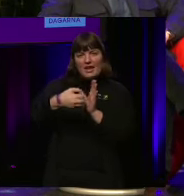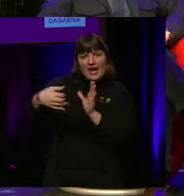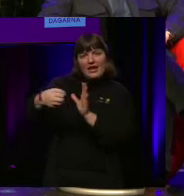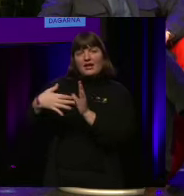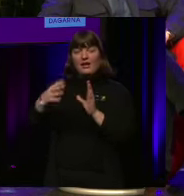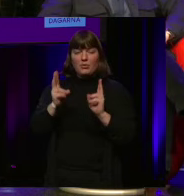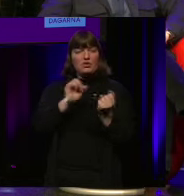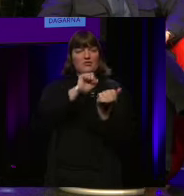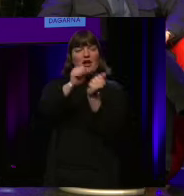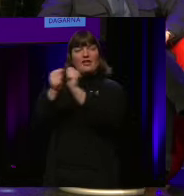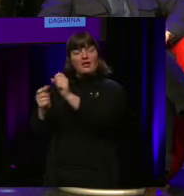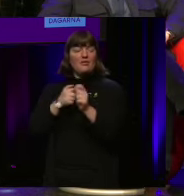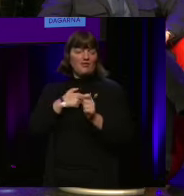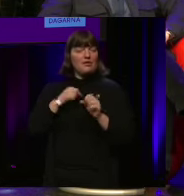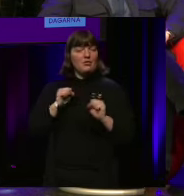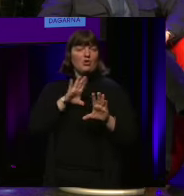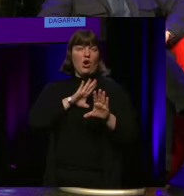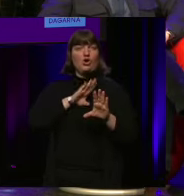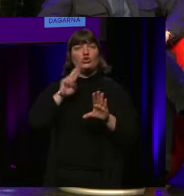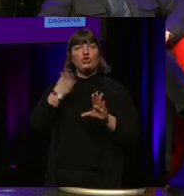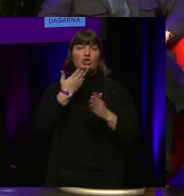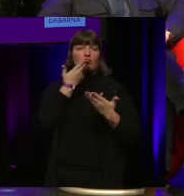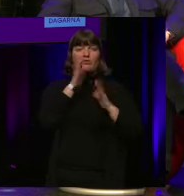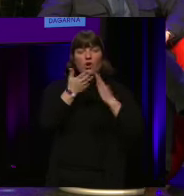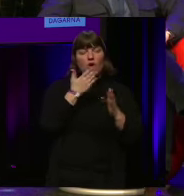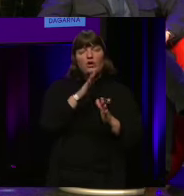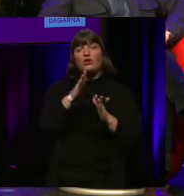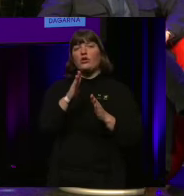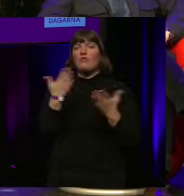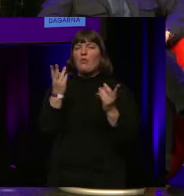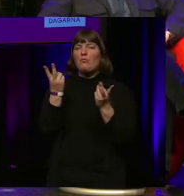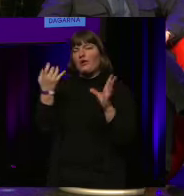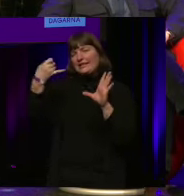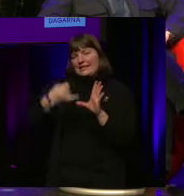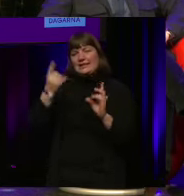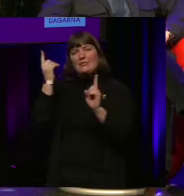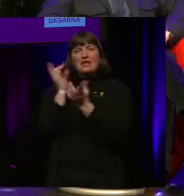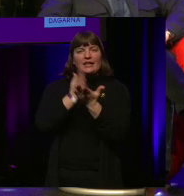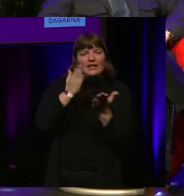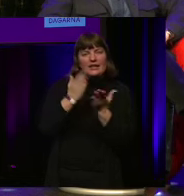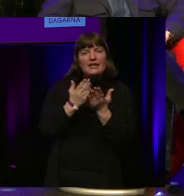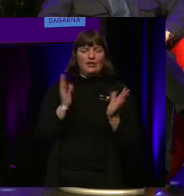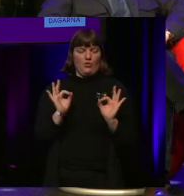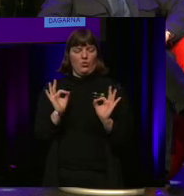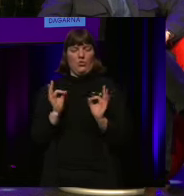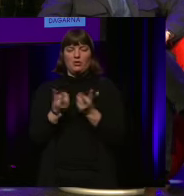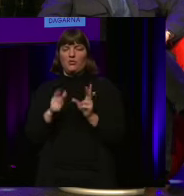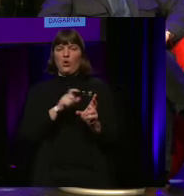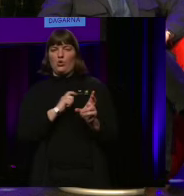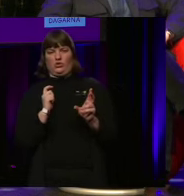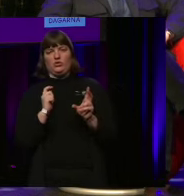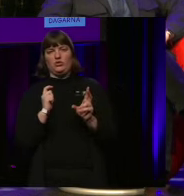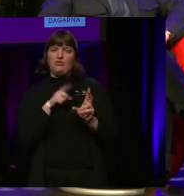will change. So we have to come up with new responses of what human rights are and could mean for our societies continuously,